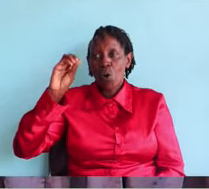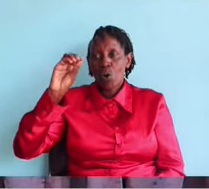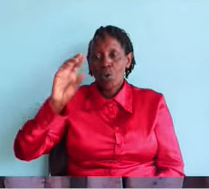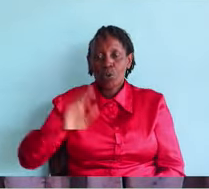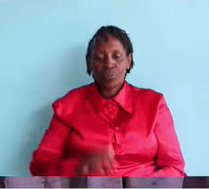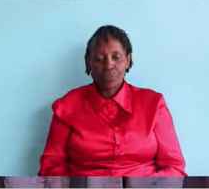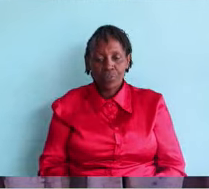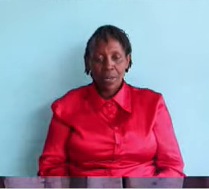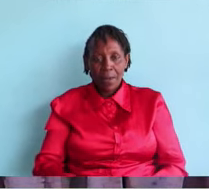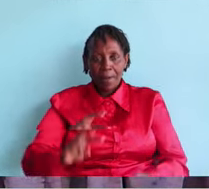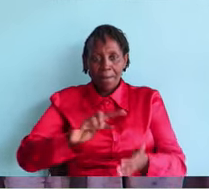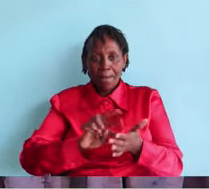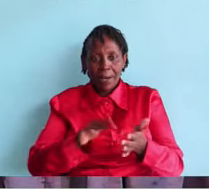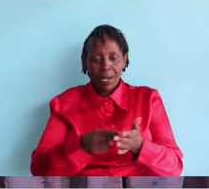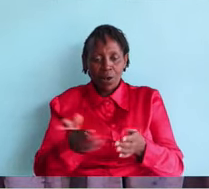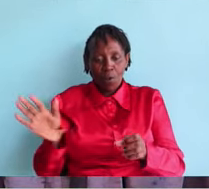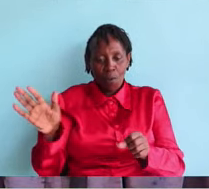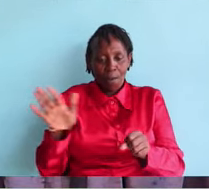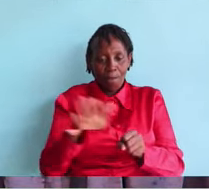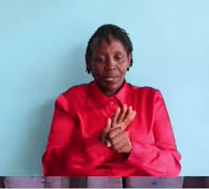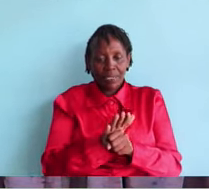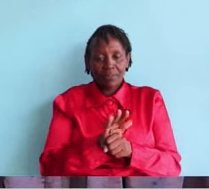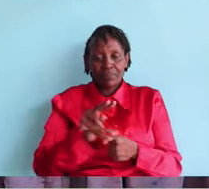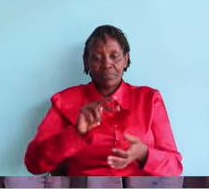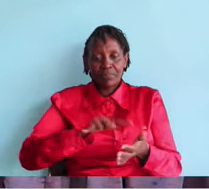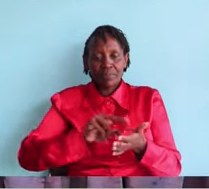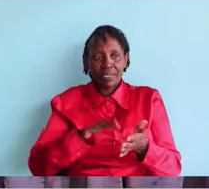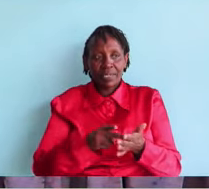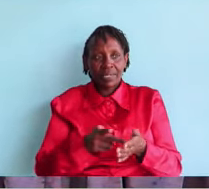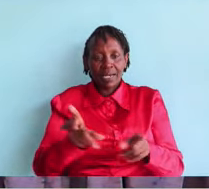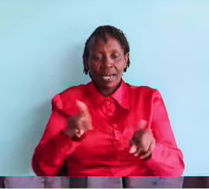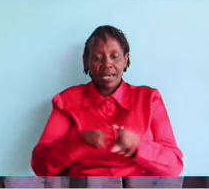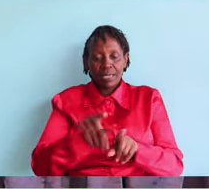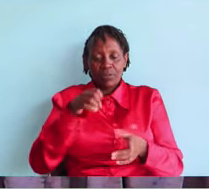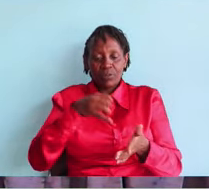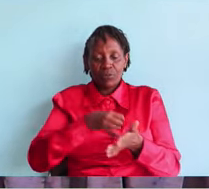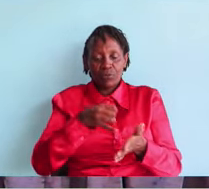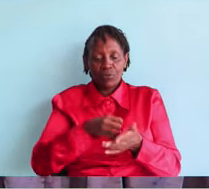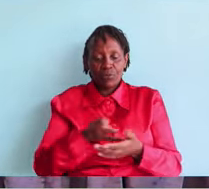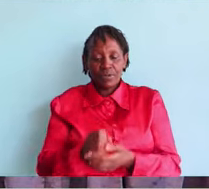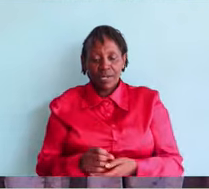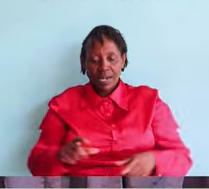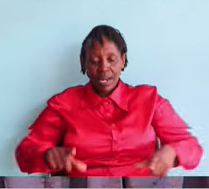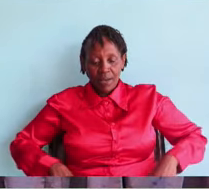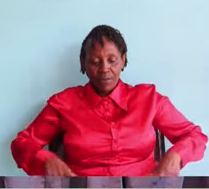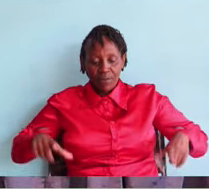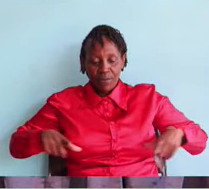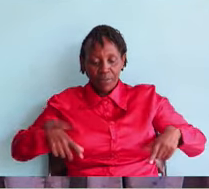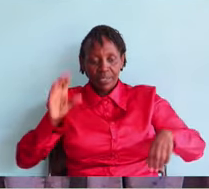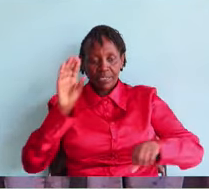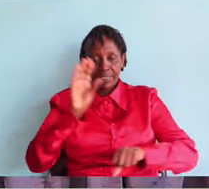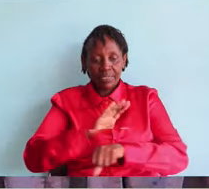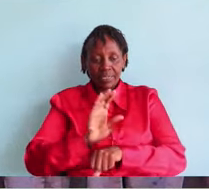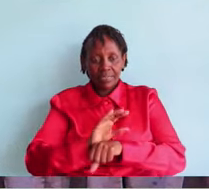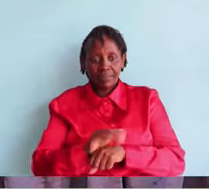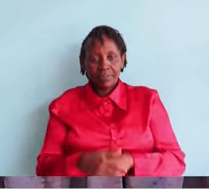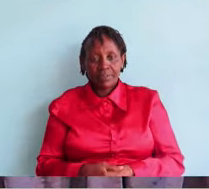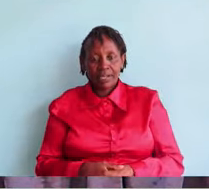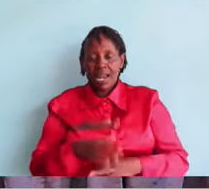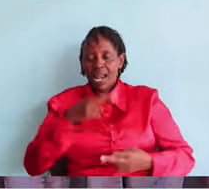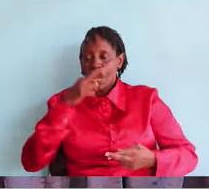real meaning, a completely new meaning, as you get involved in the life of the church. That is what the early church believers